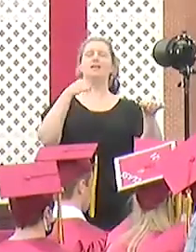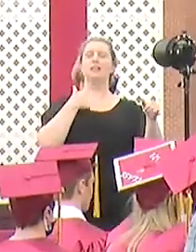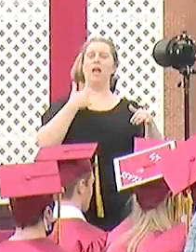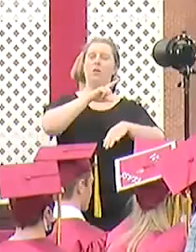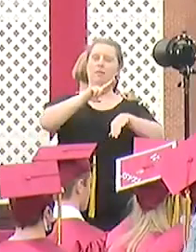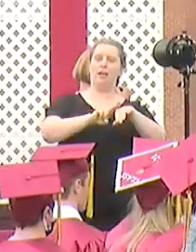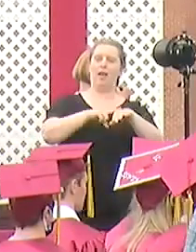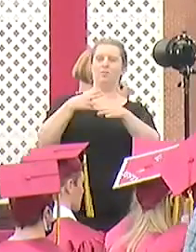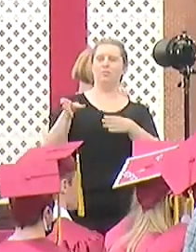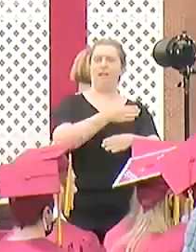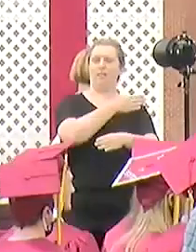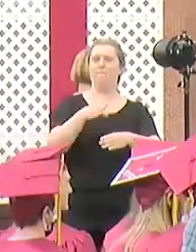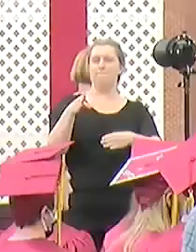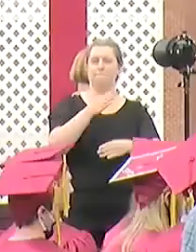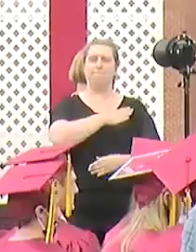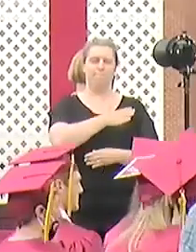sing our national anthem.